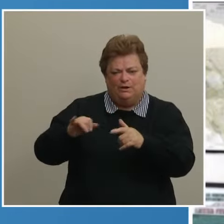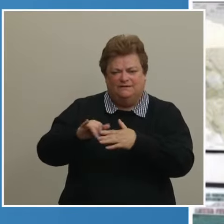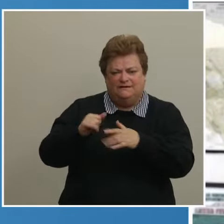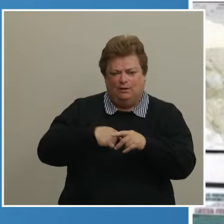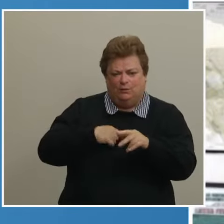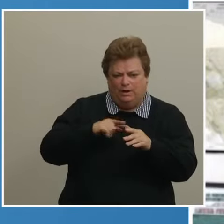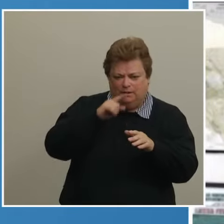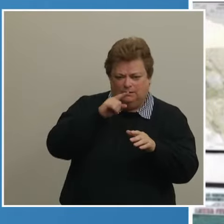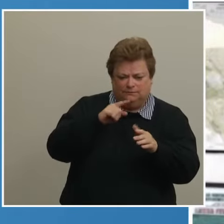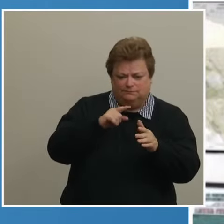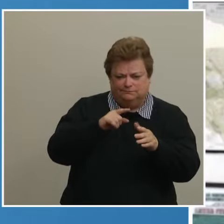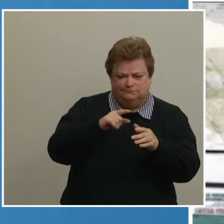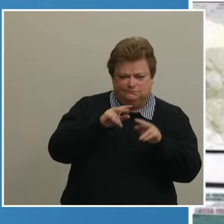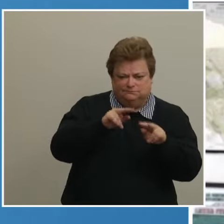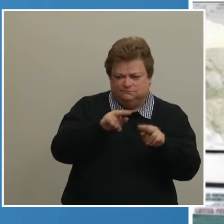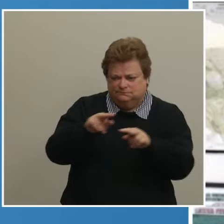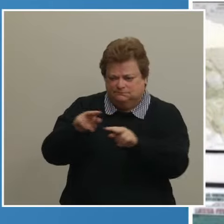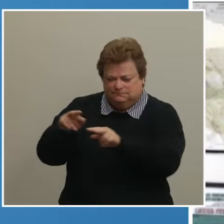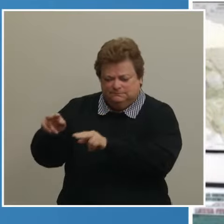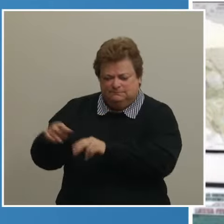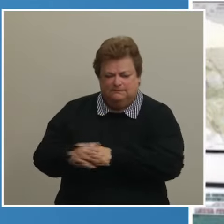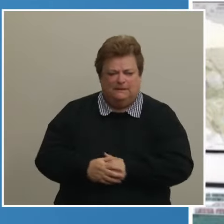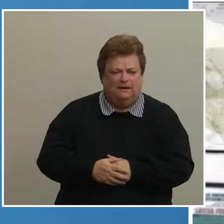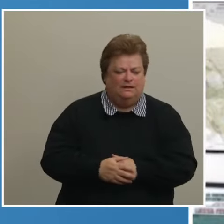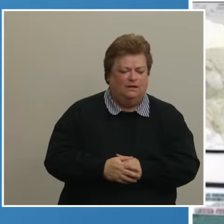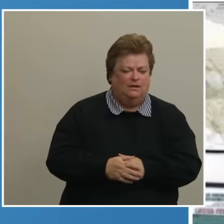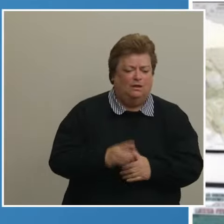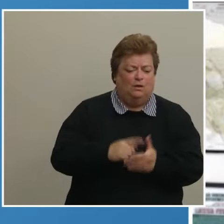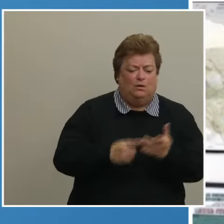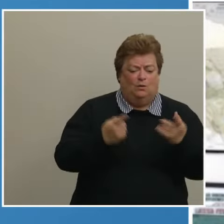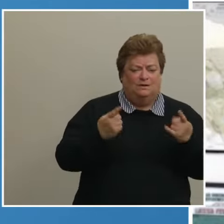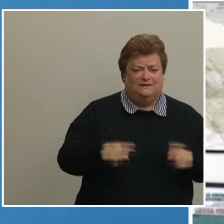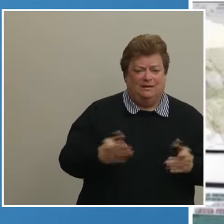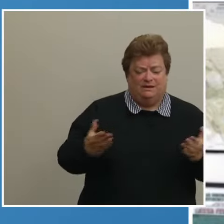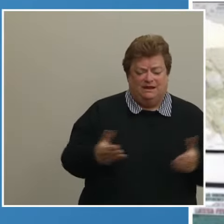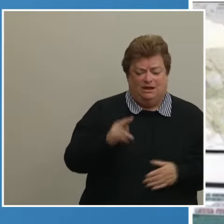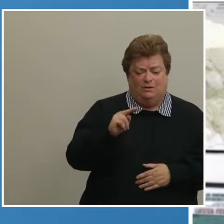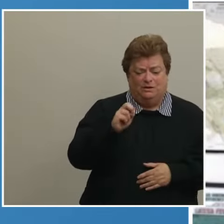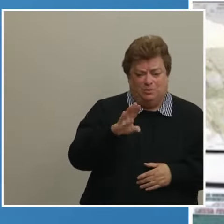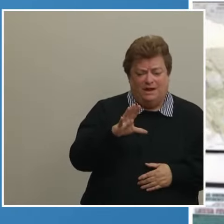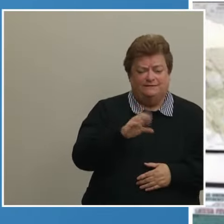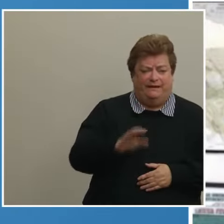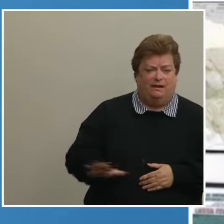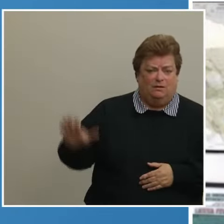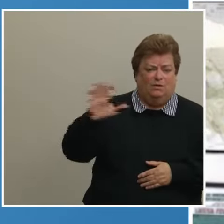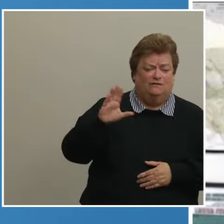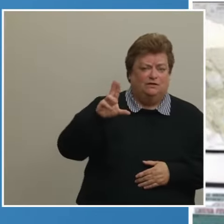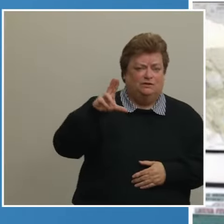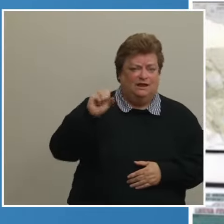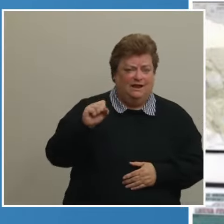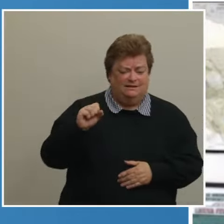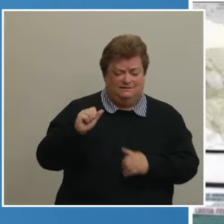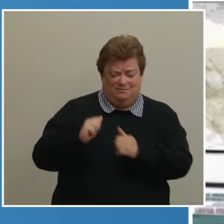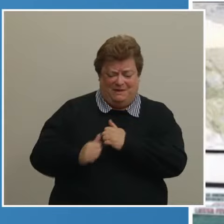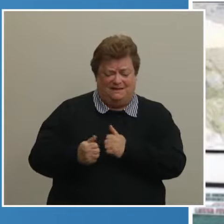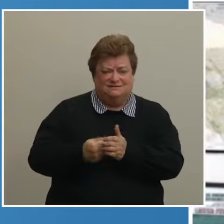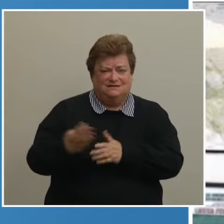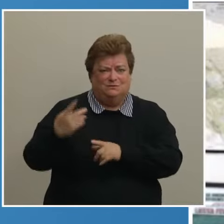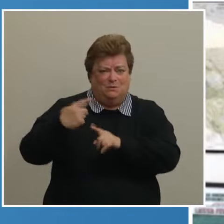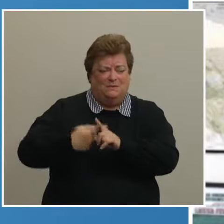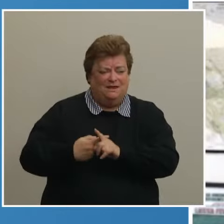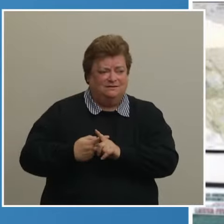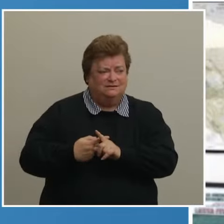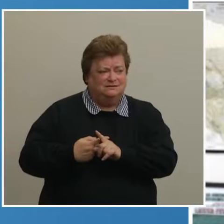So what has happened for us in Nebraska and across the United States over the last several months has